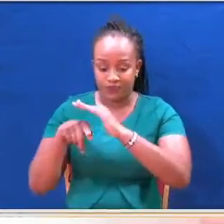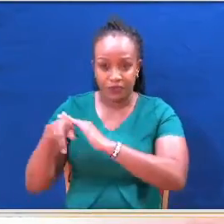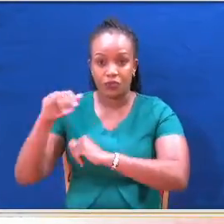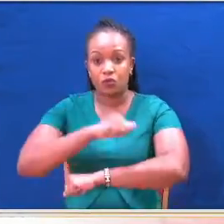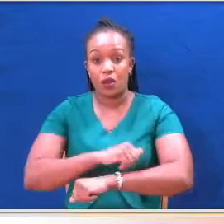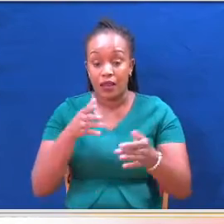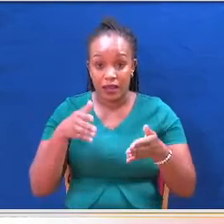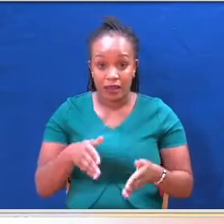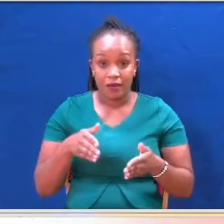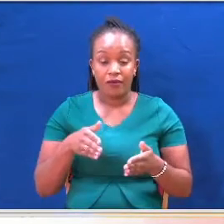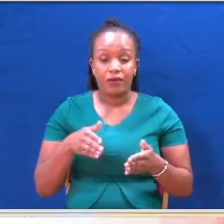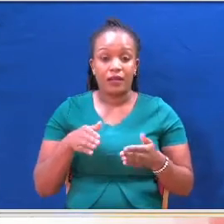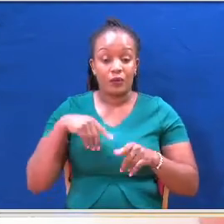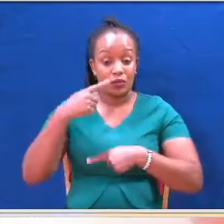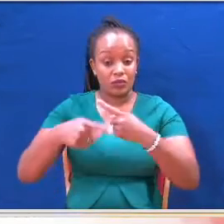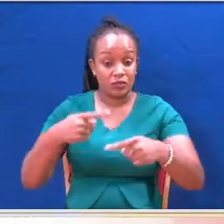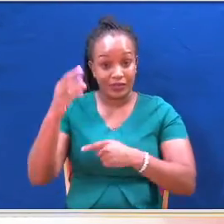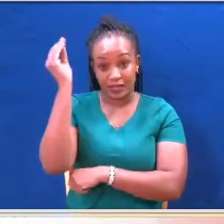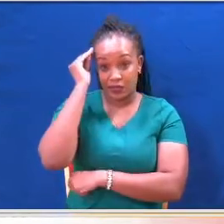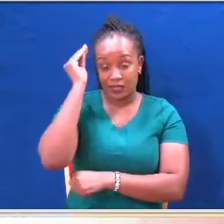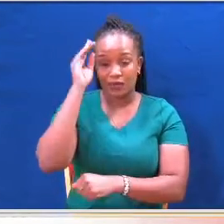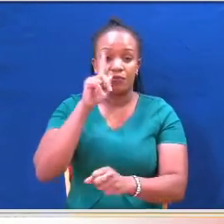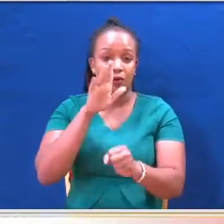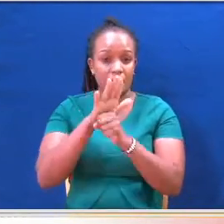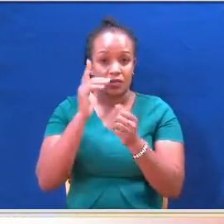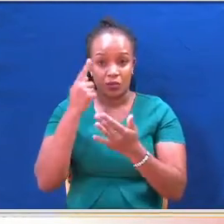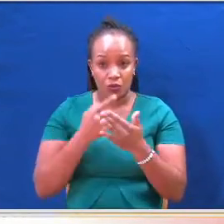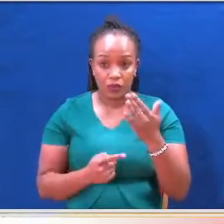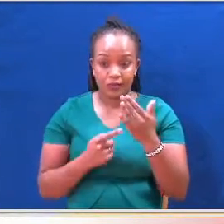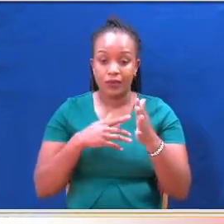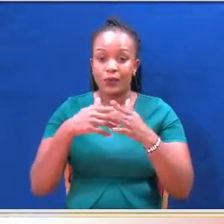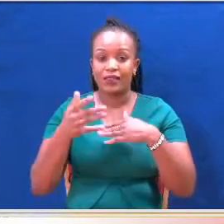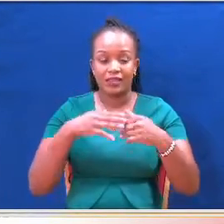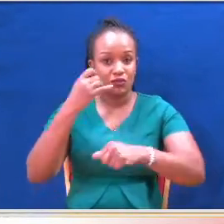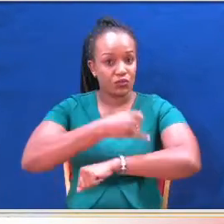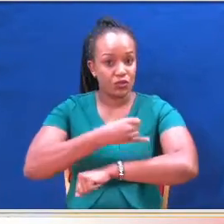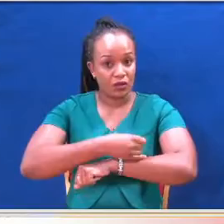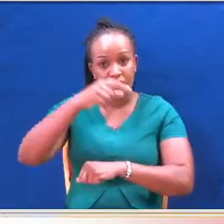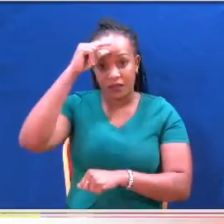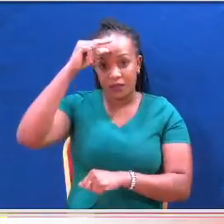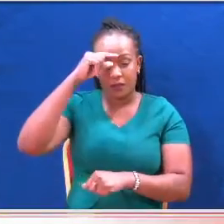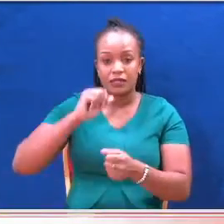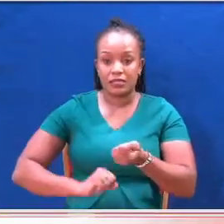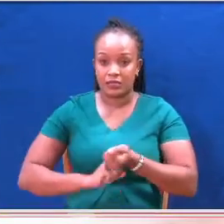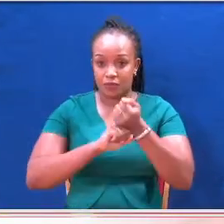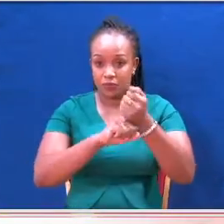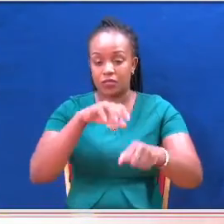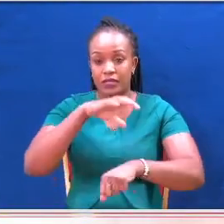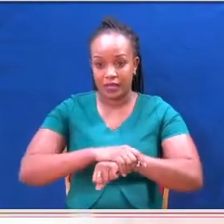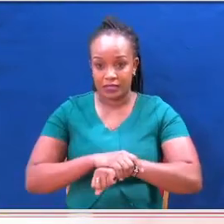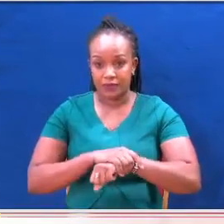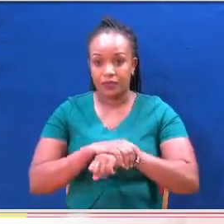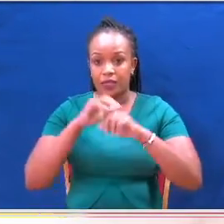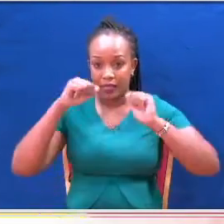na education, of which tumepromisiwa hata kama ni institution ya government tutapewa bursary. Tunaweza tafuta